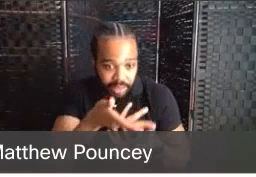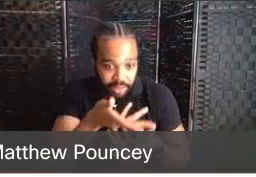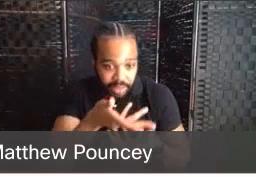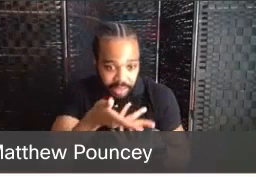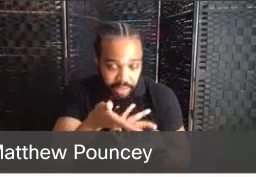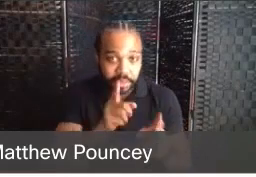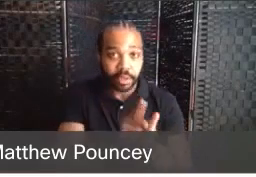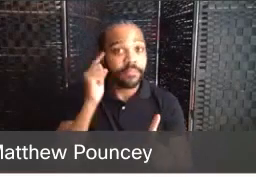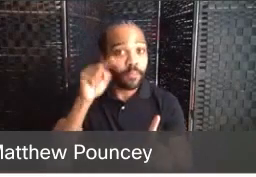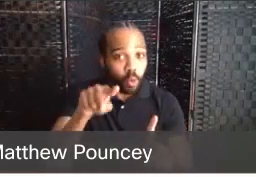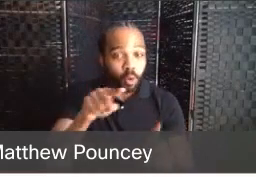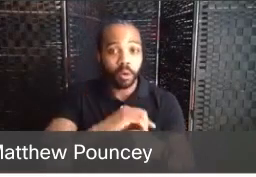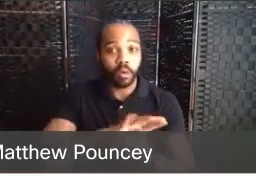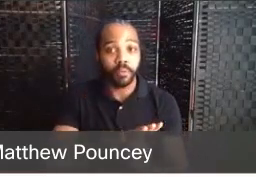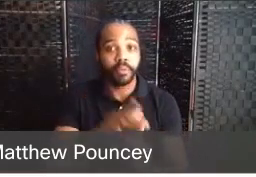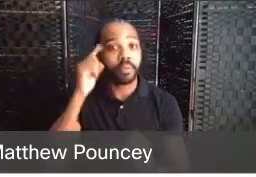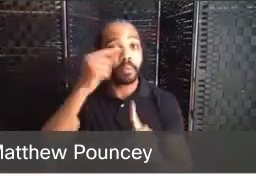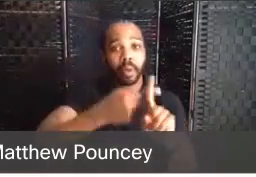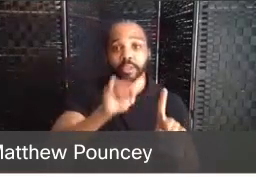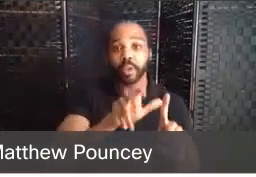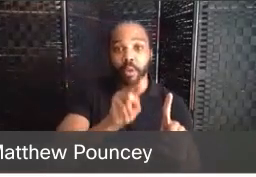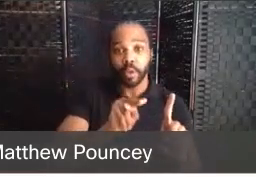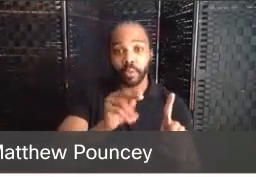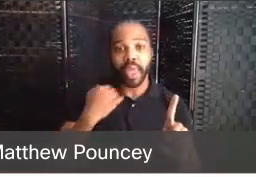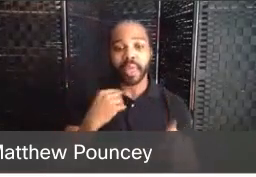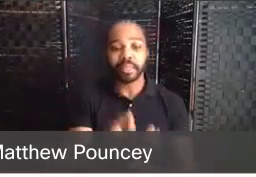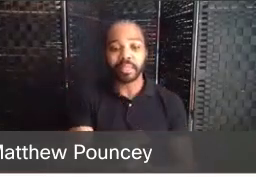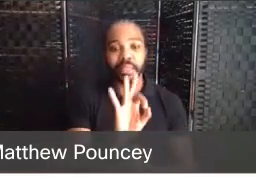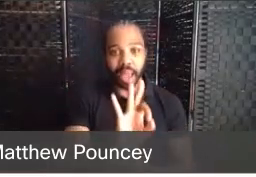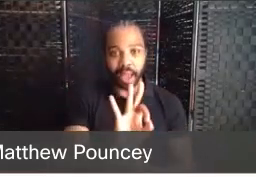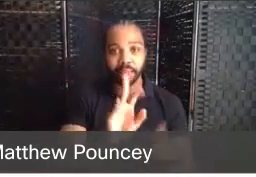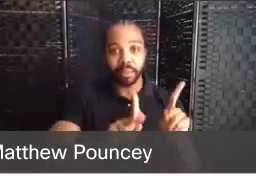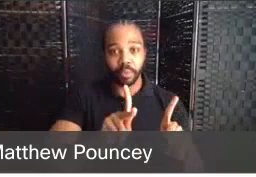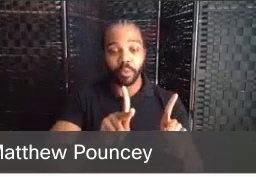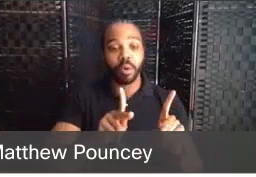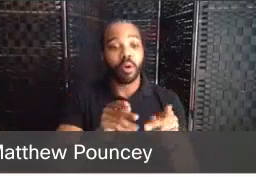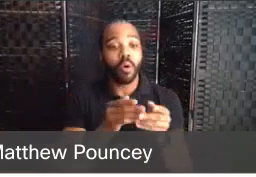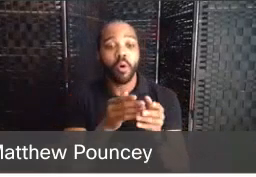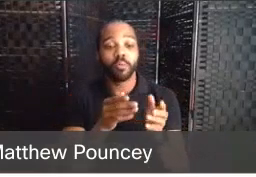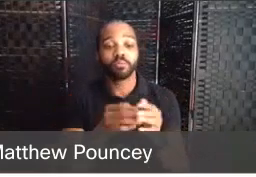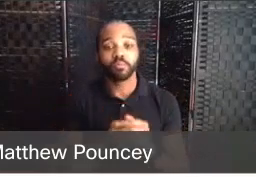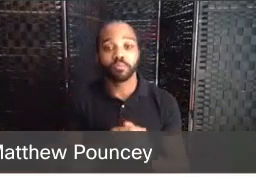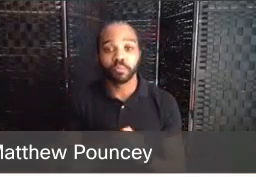for COVID in January, it was 9 people. Overall, it's been